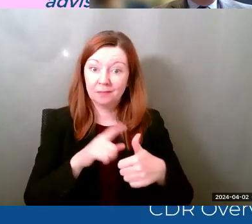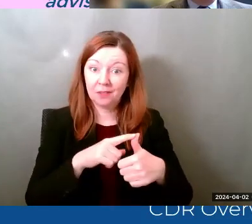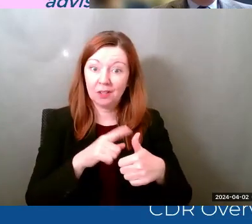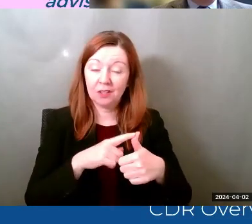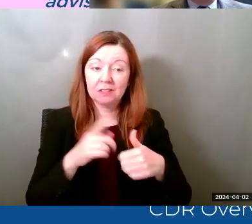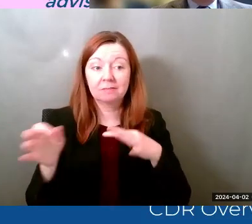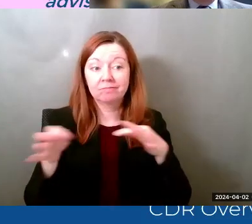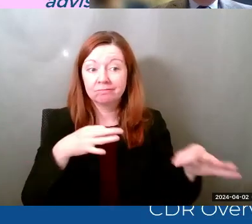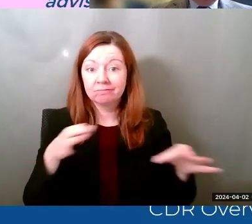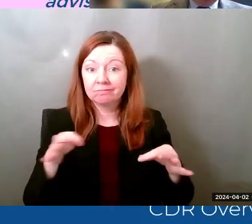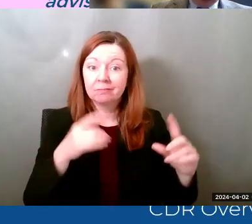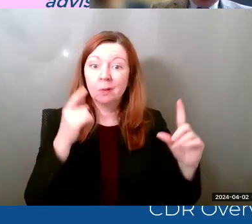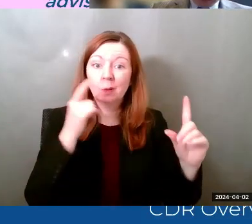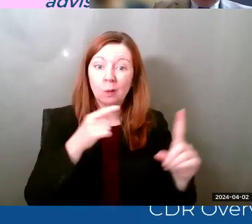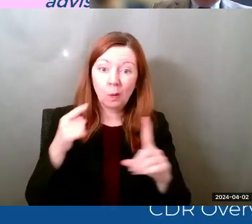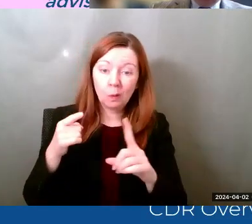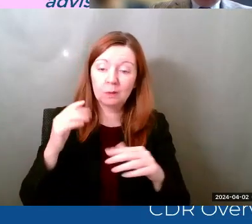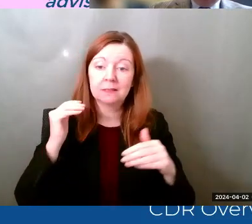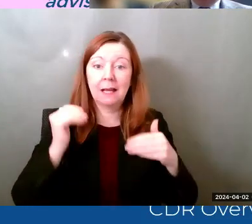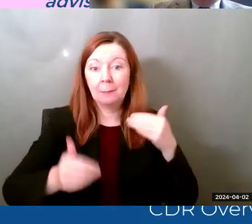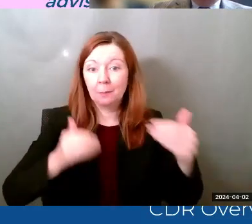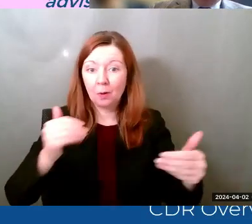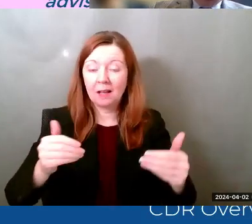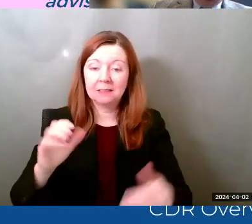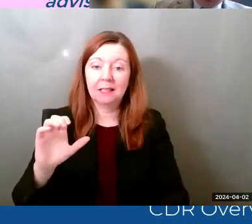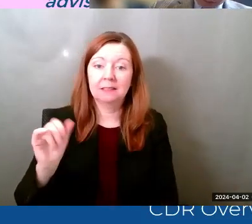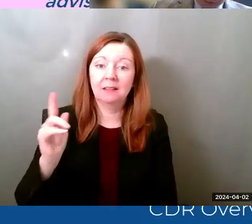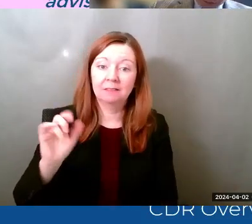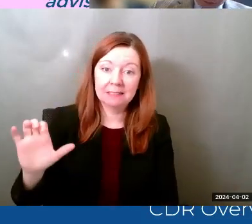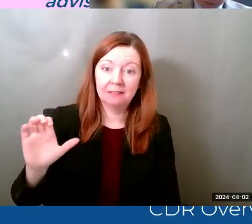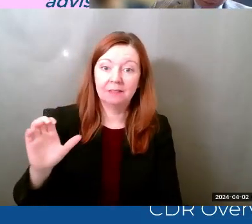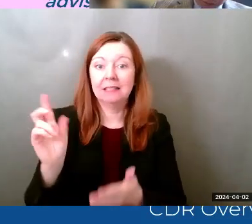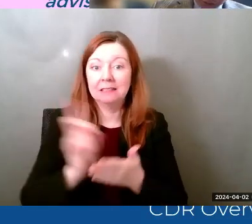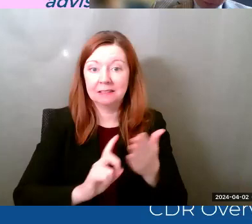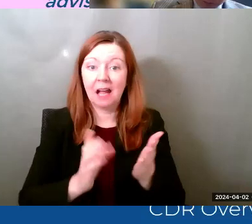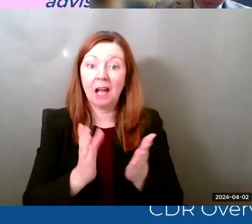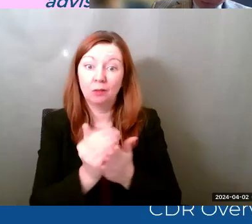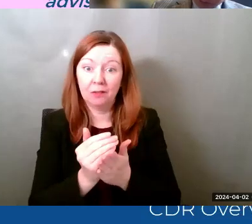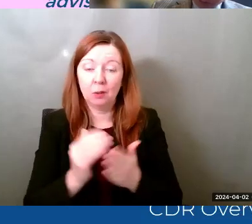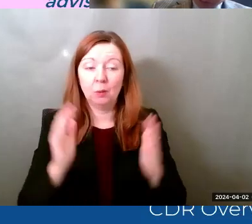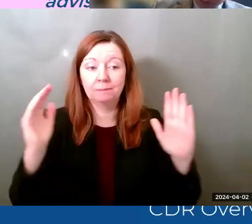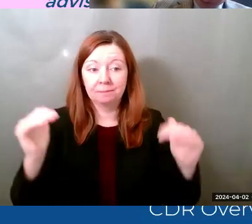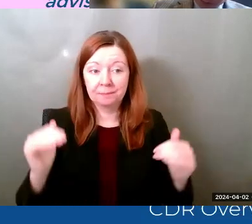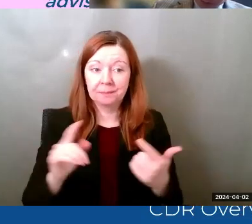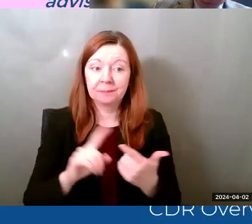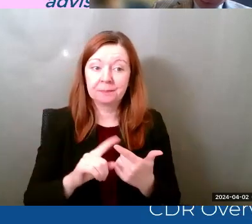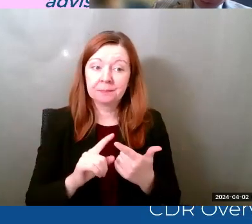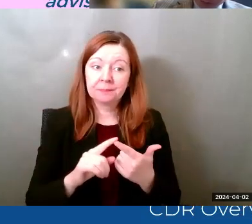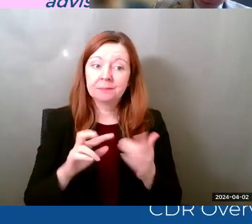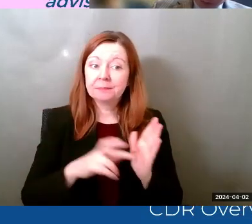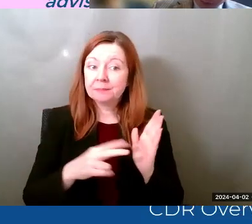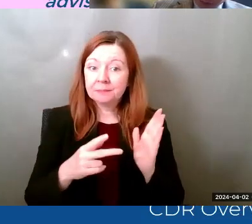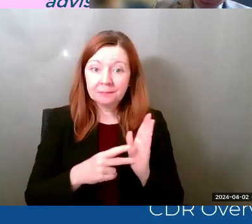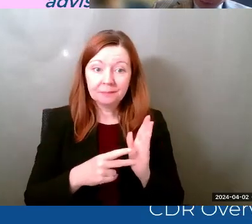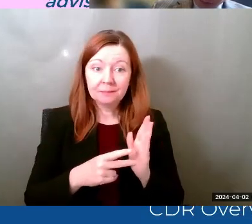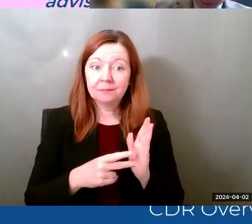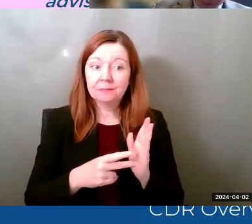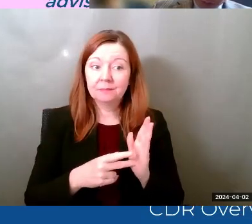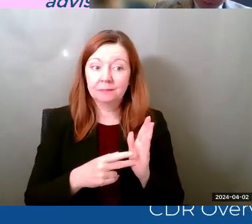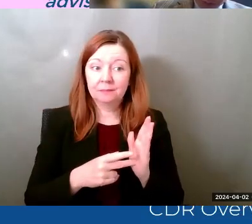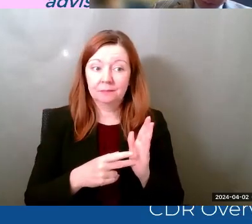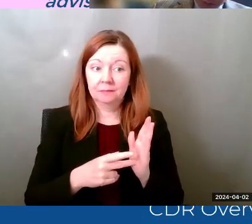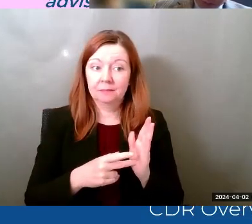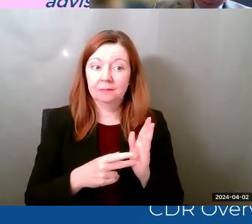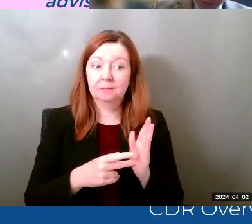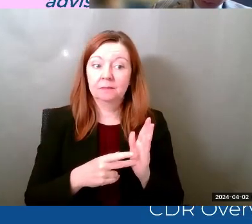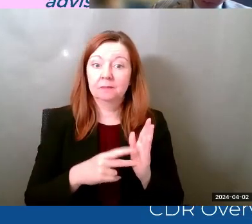the goals and processes of Civic Design Review. Next, we will explain what it means to be reviewing Civic